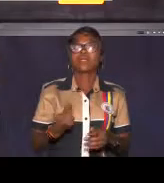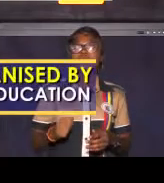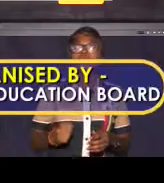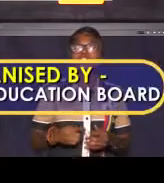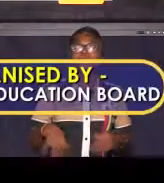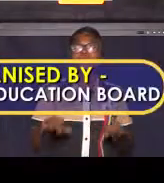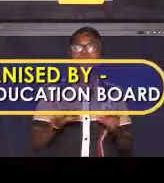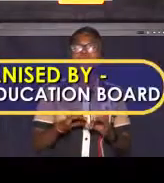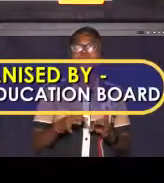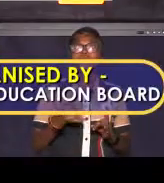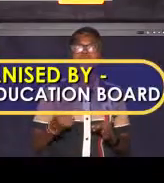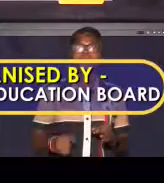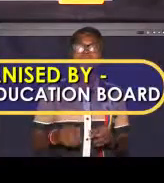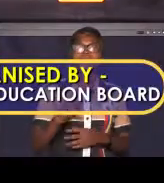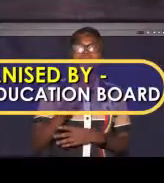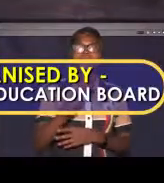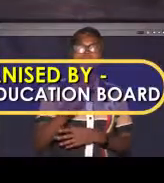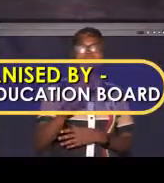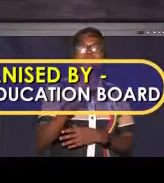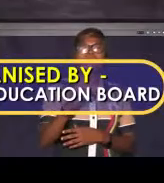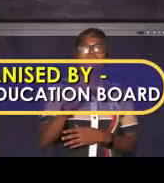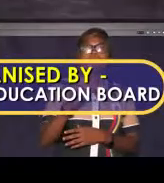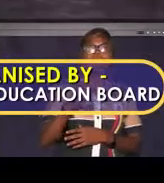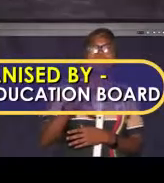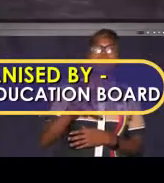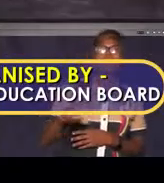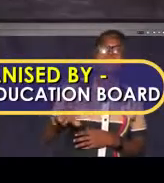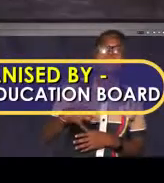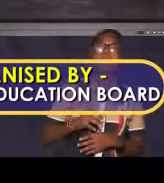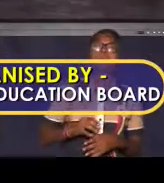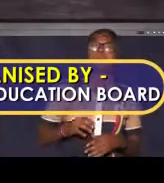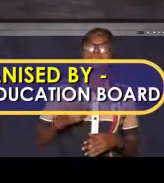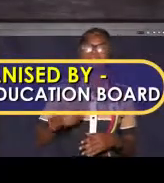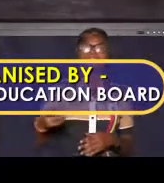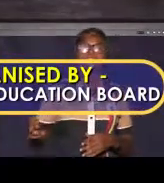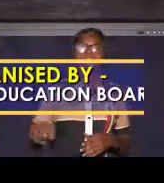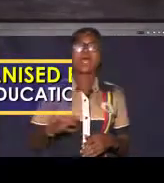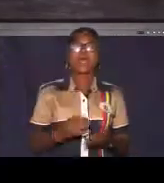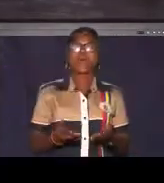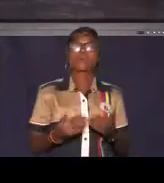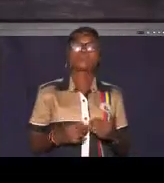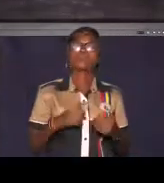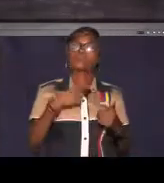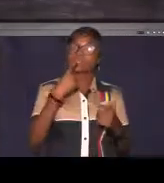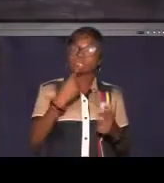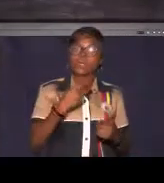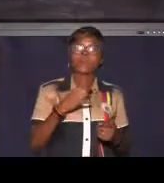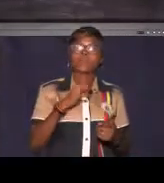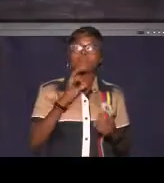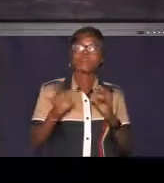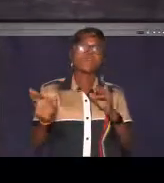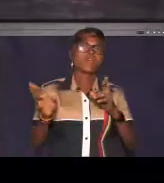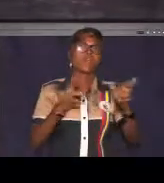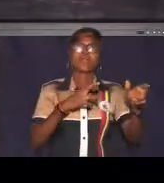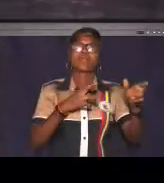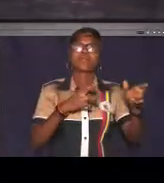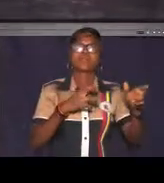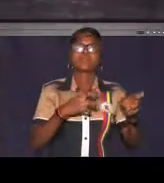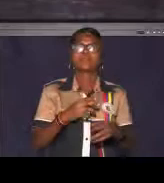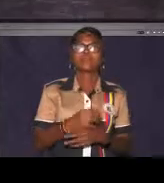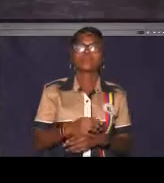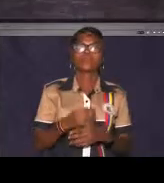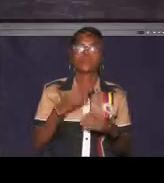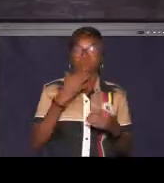of mineral resources. Are you ready, pupils? I want you to say yes, Uncle Popo. Are you